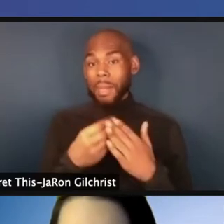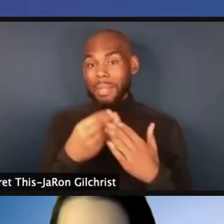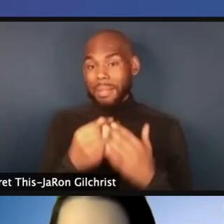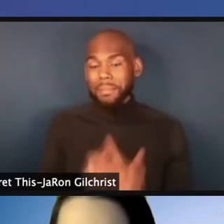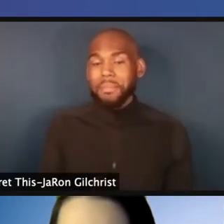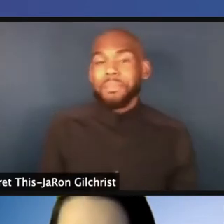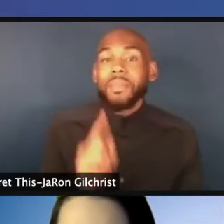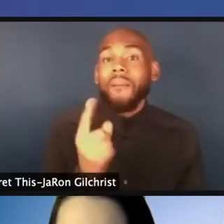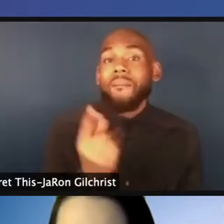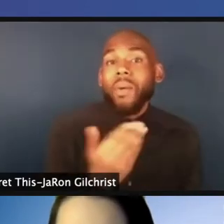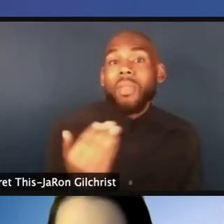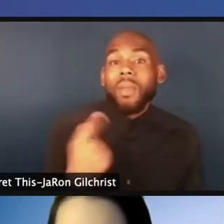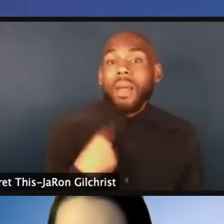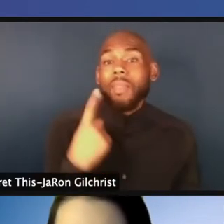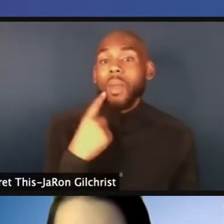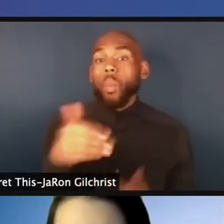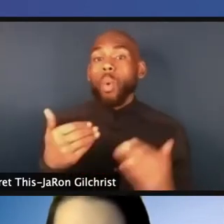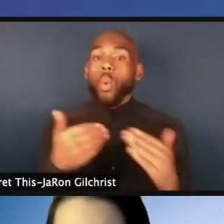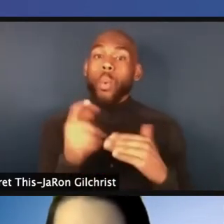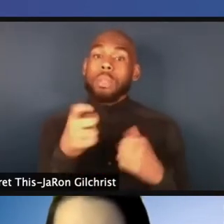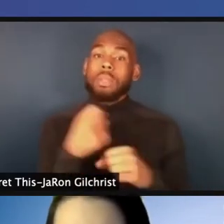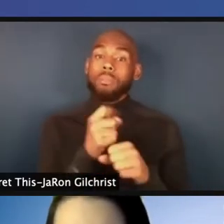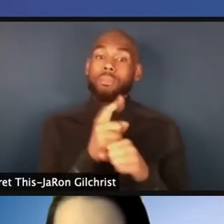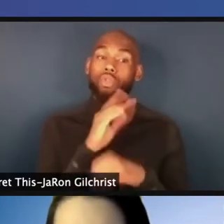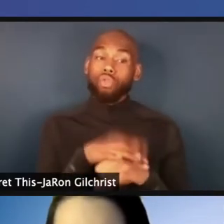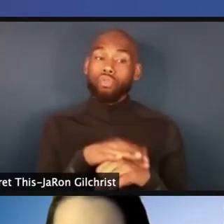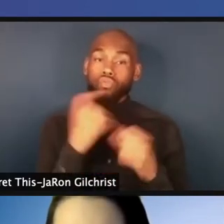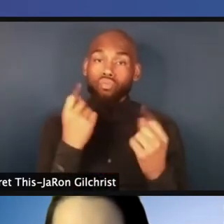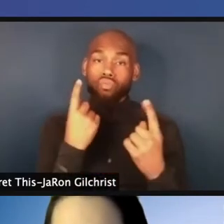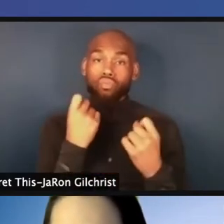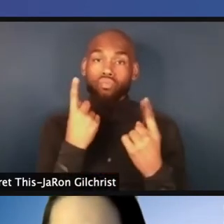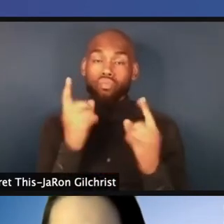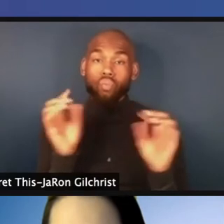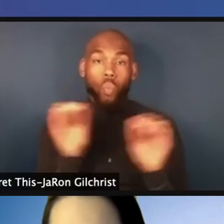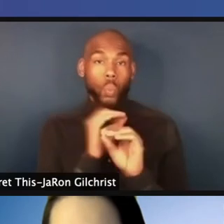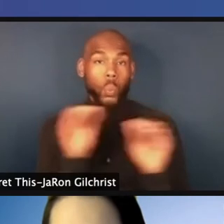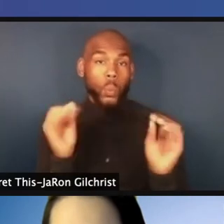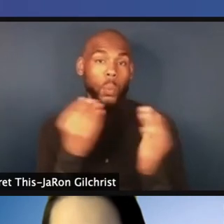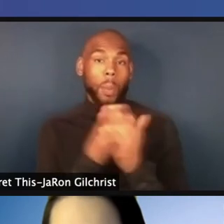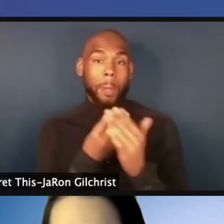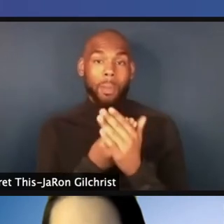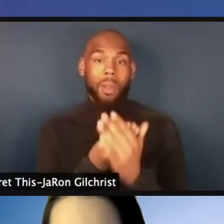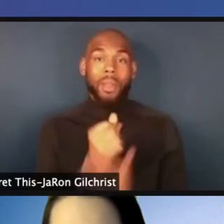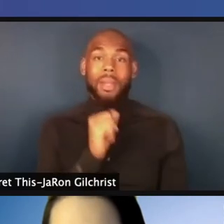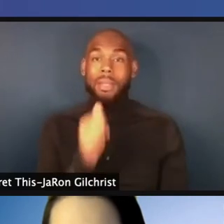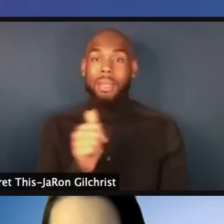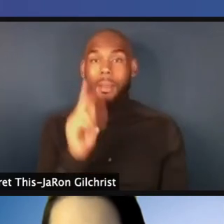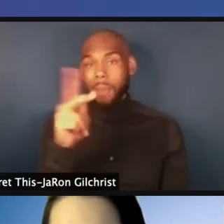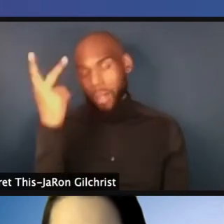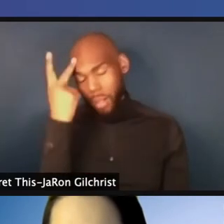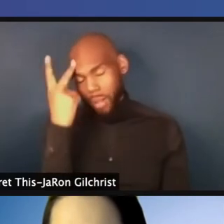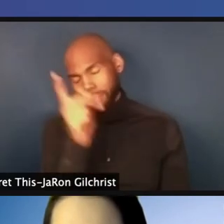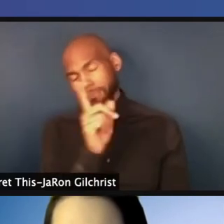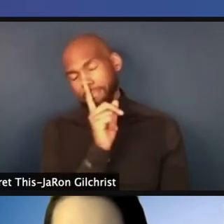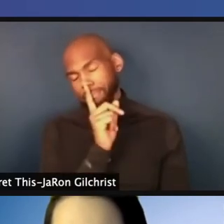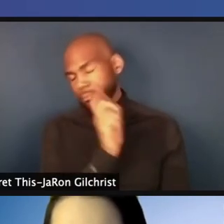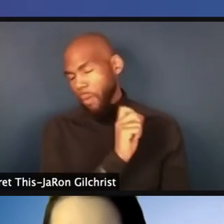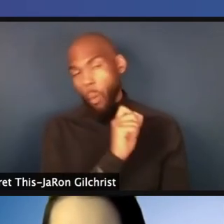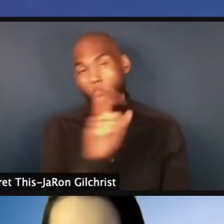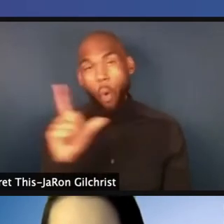that I think we all need to make sure that we're all on the same page with is that there is no money that is non-political. All money is political.